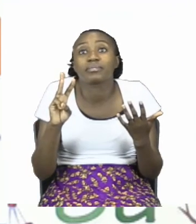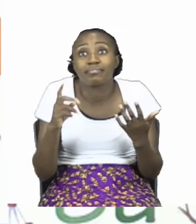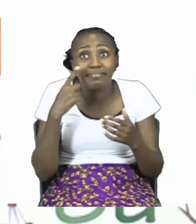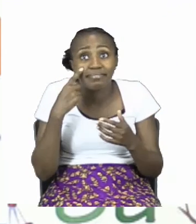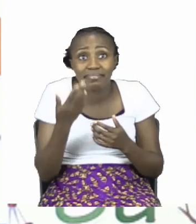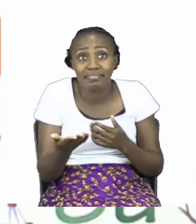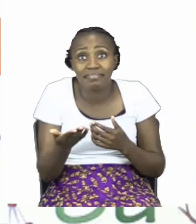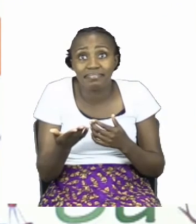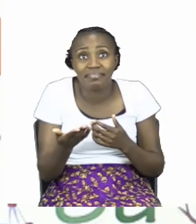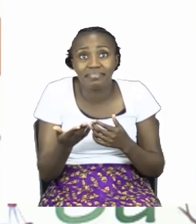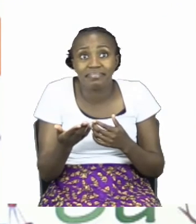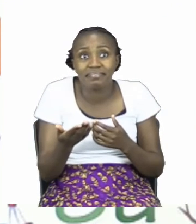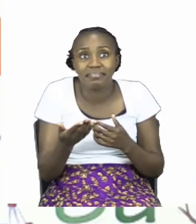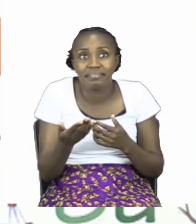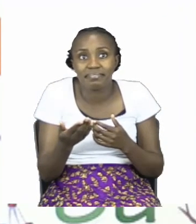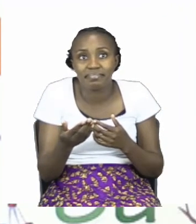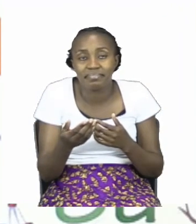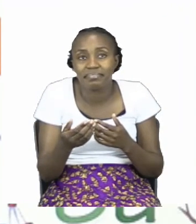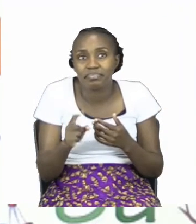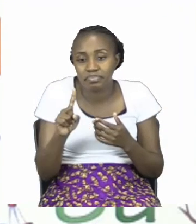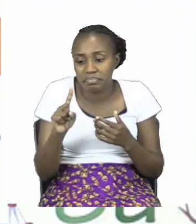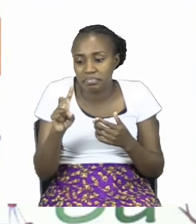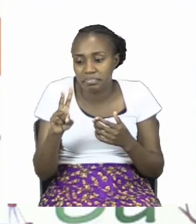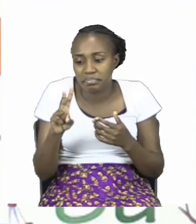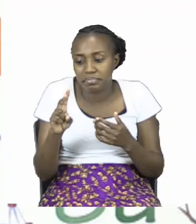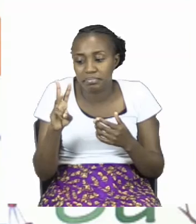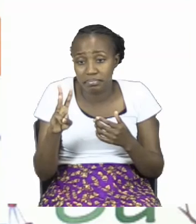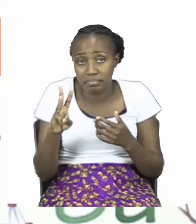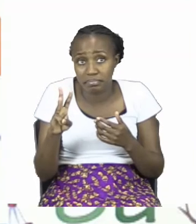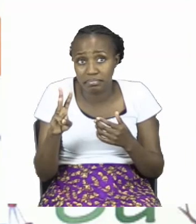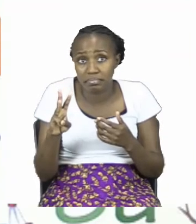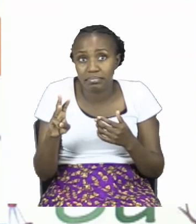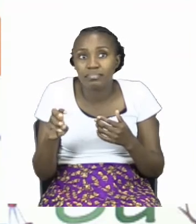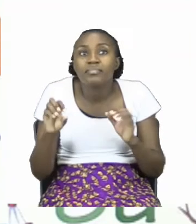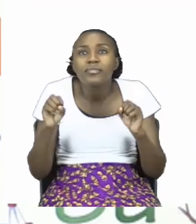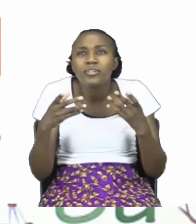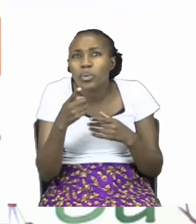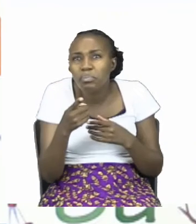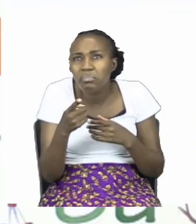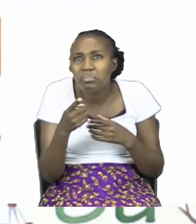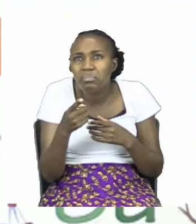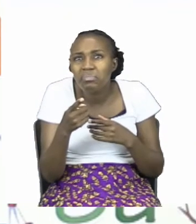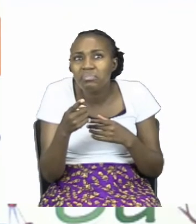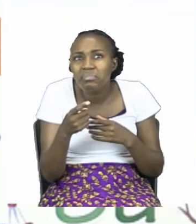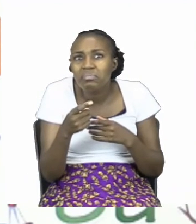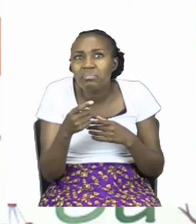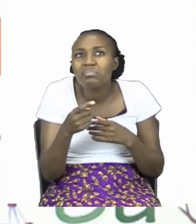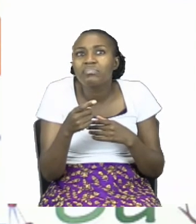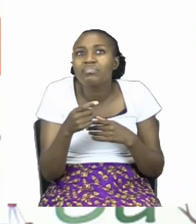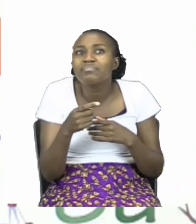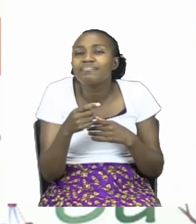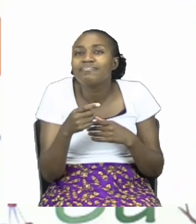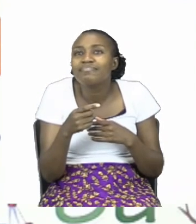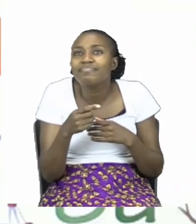ready? Let's go. 1, 2, 3. Now that 3 are taken away, how many